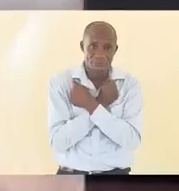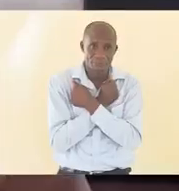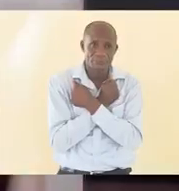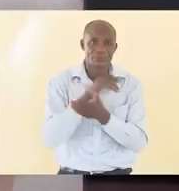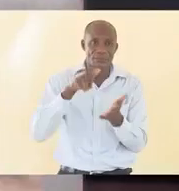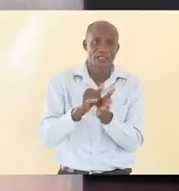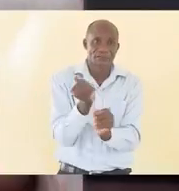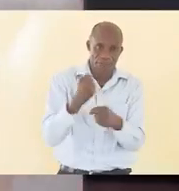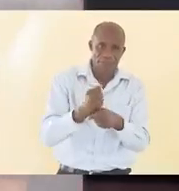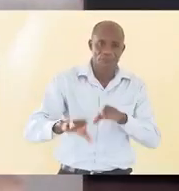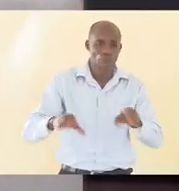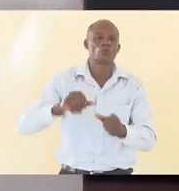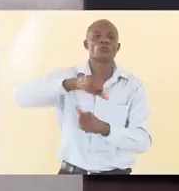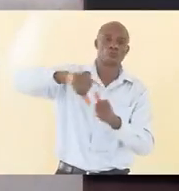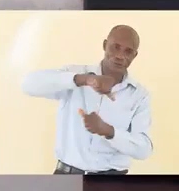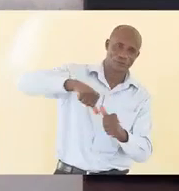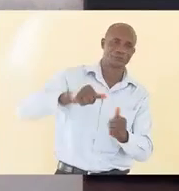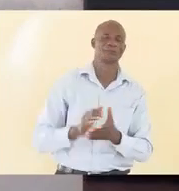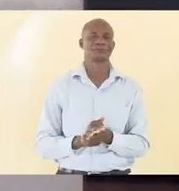that makes them do fellowship.